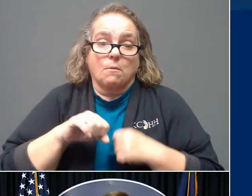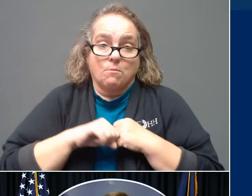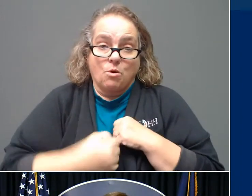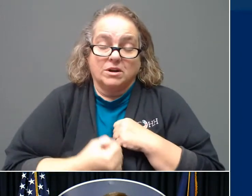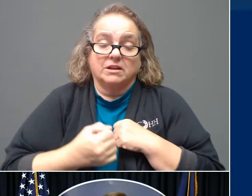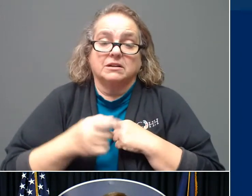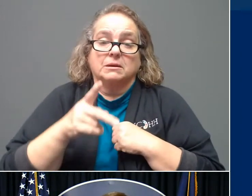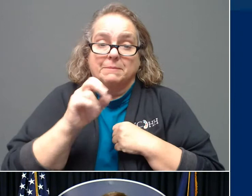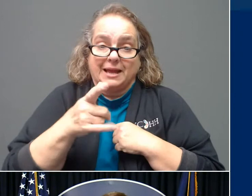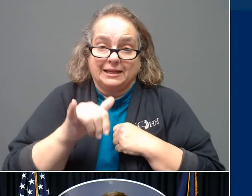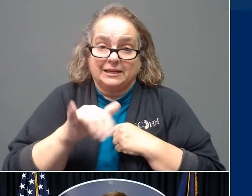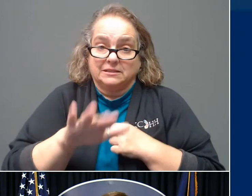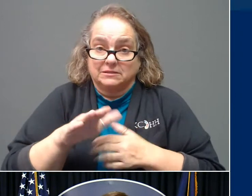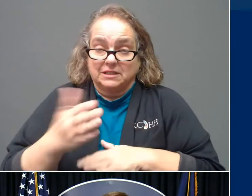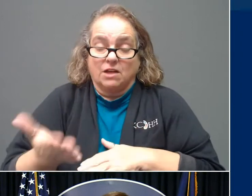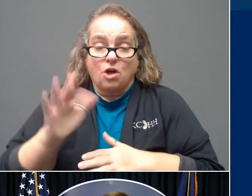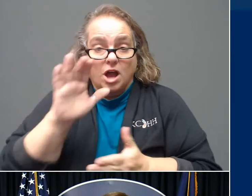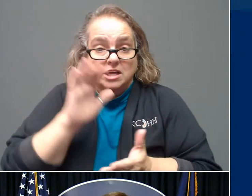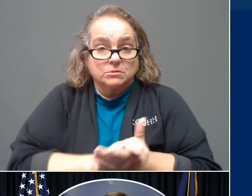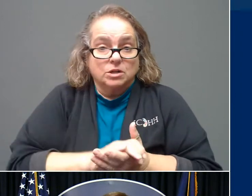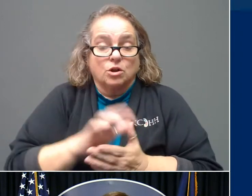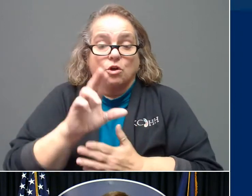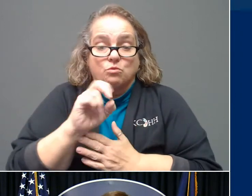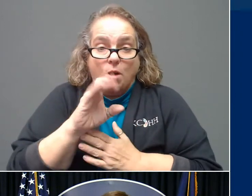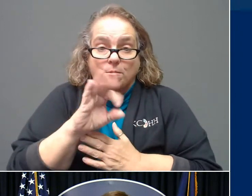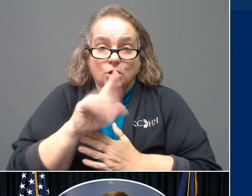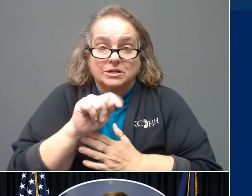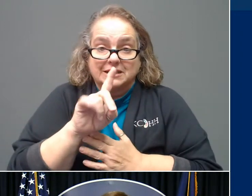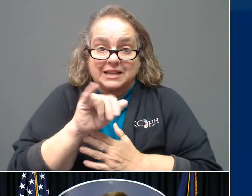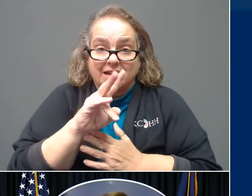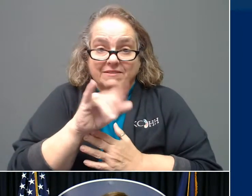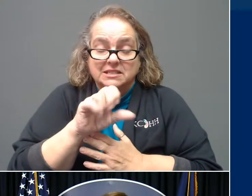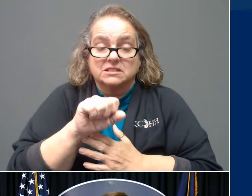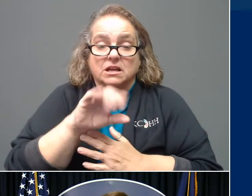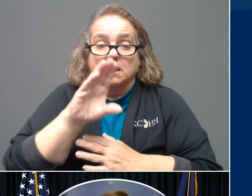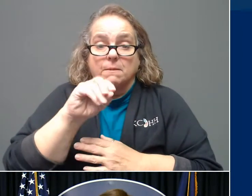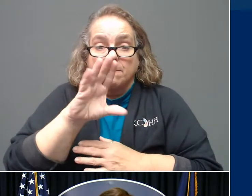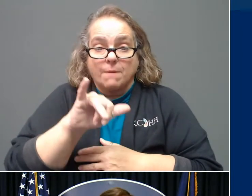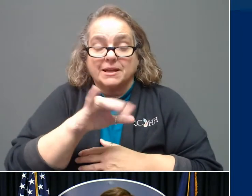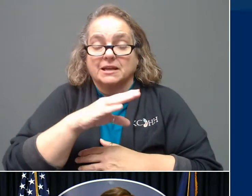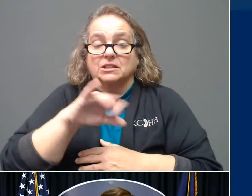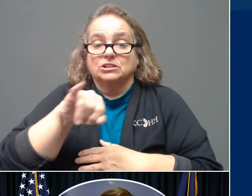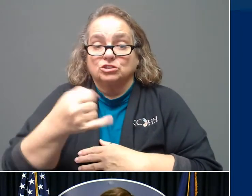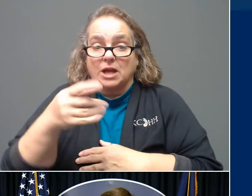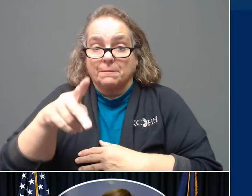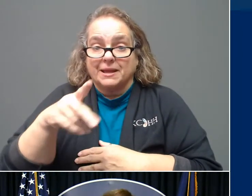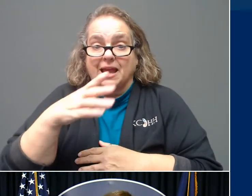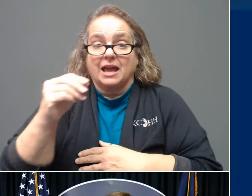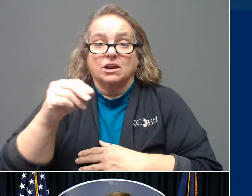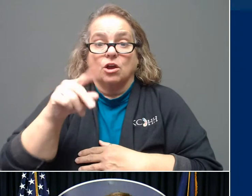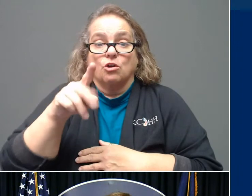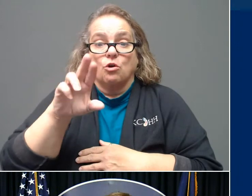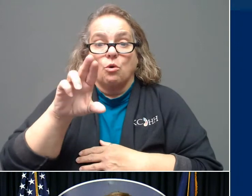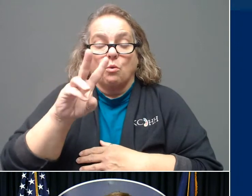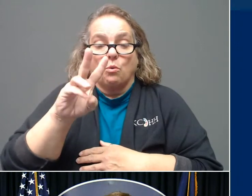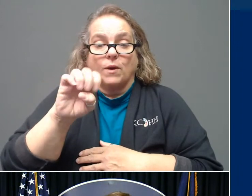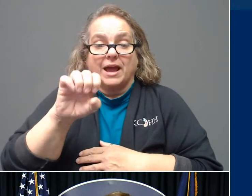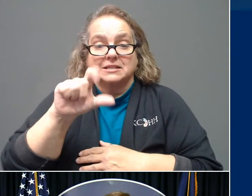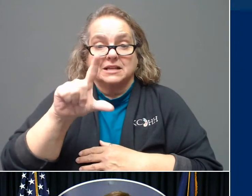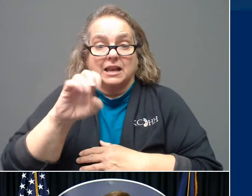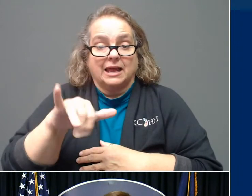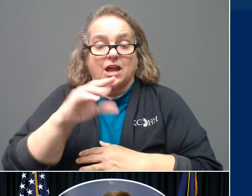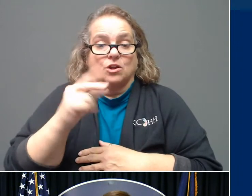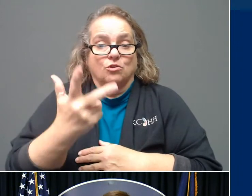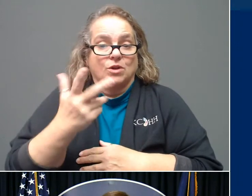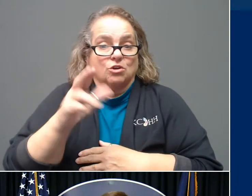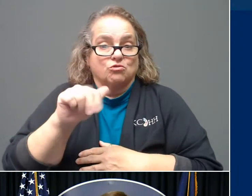Robert Davis, their 3 sons, Bobby, JP, and Wesley, and her 3 grandchildren. Her family said